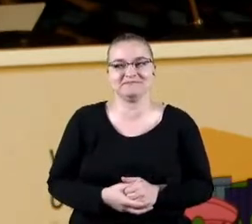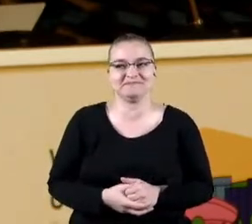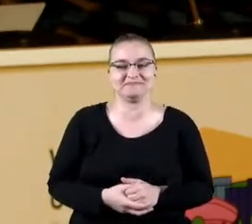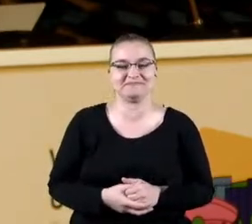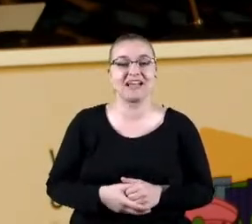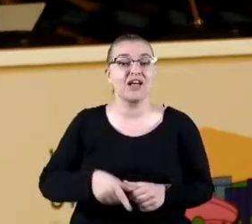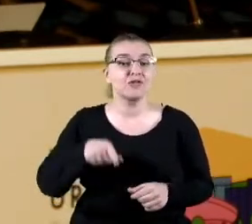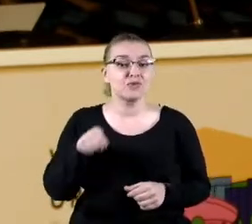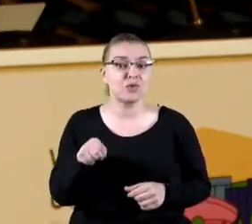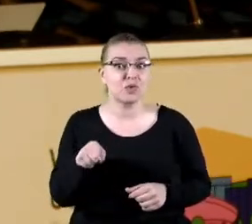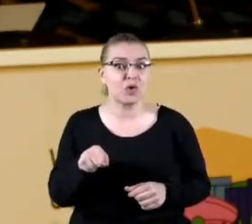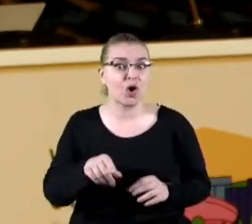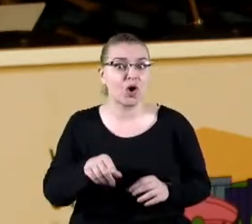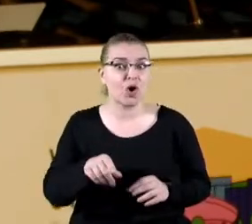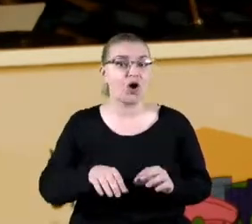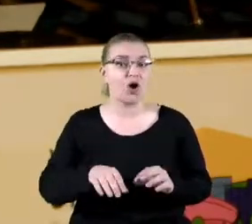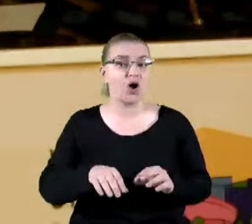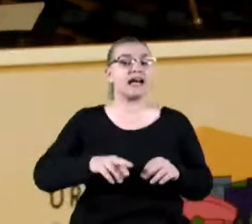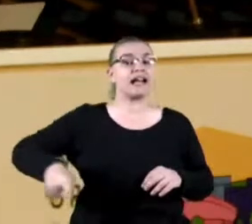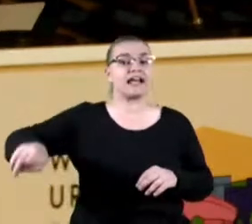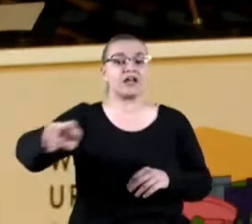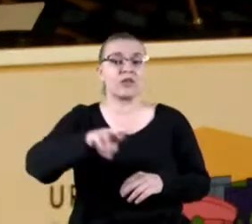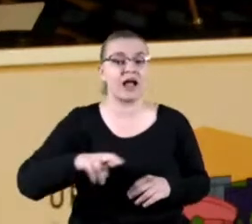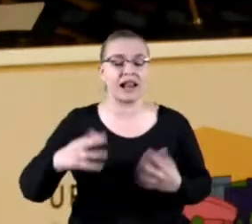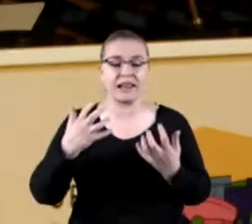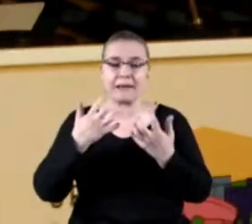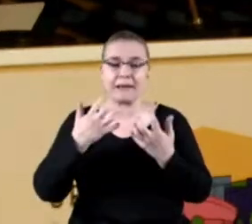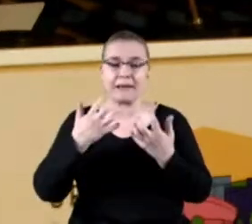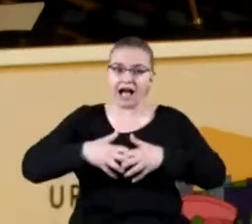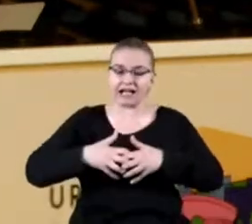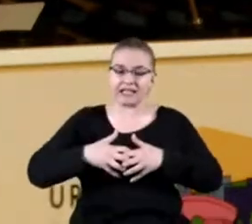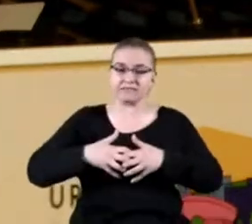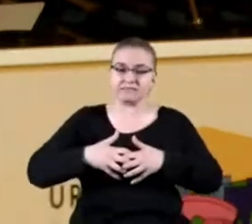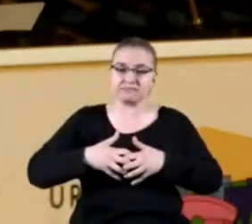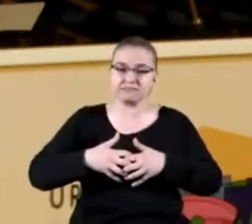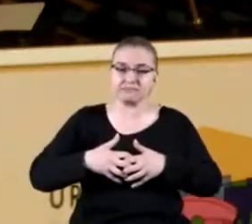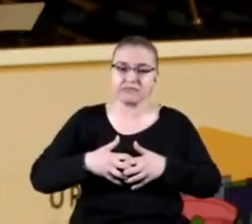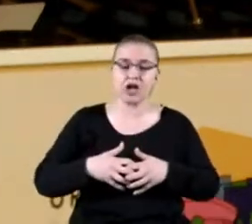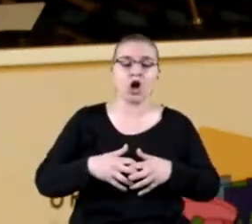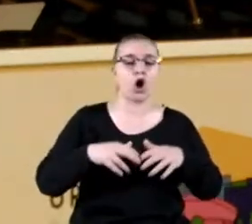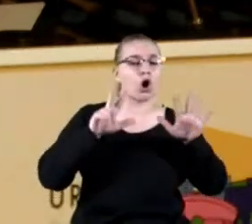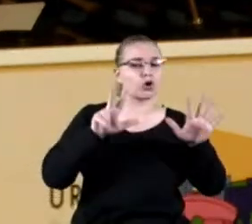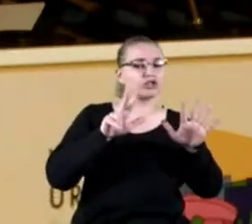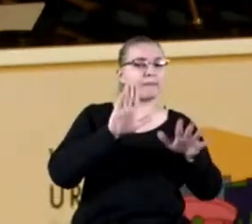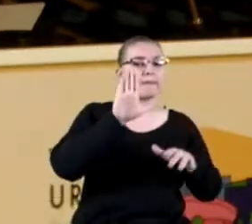made up of 8 countries: Belize, Guatemala,